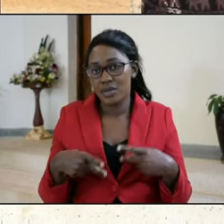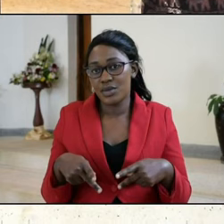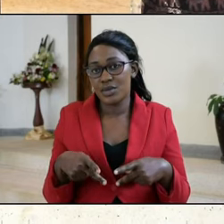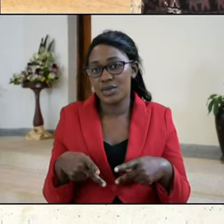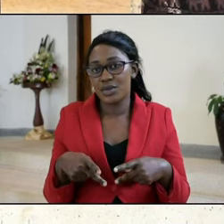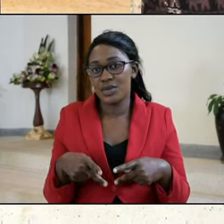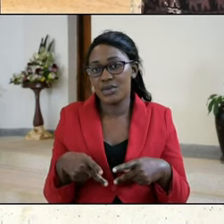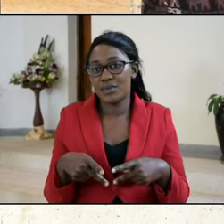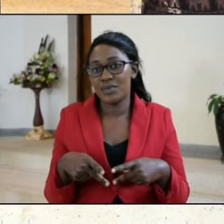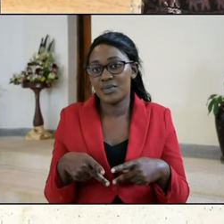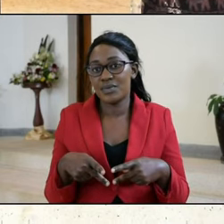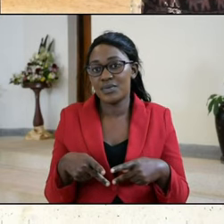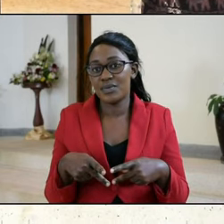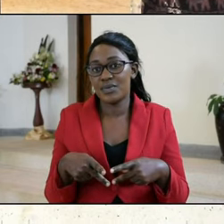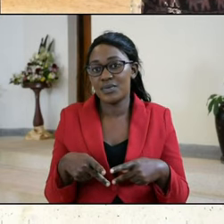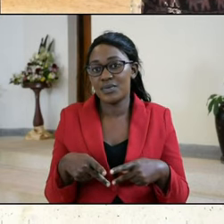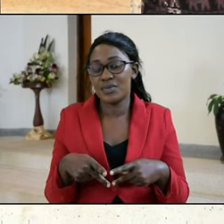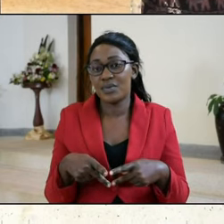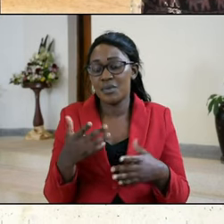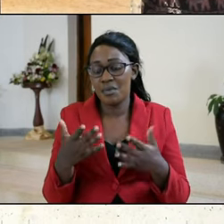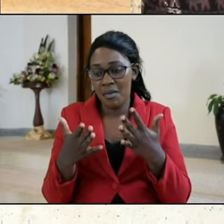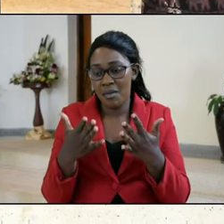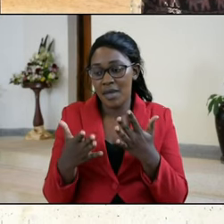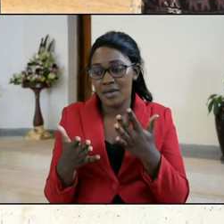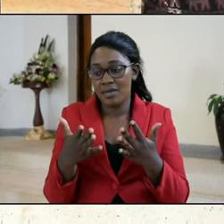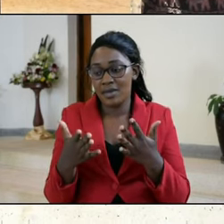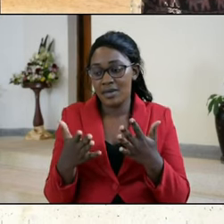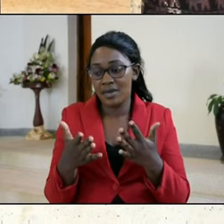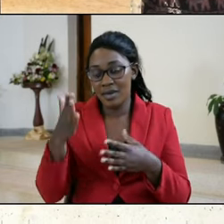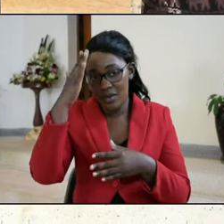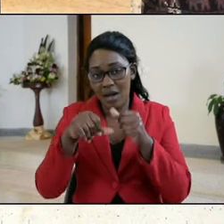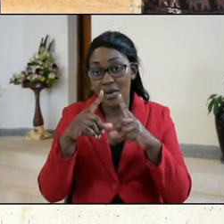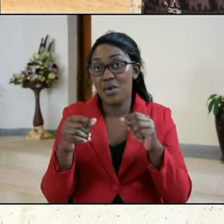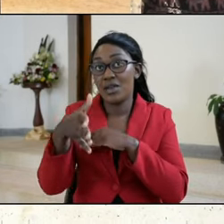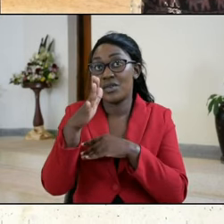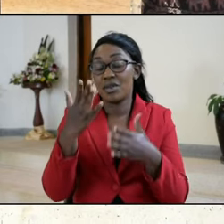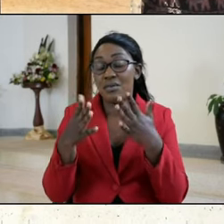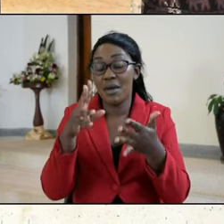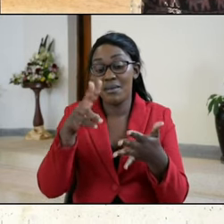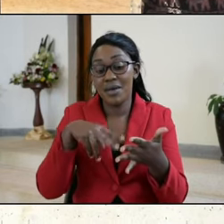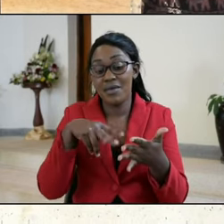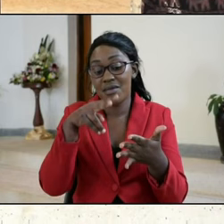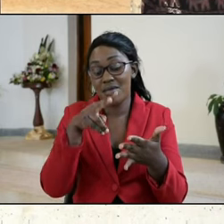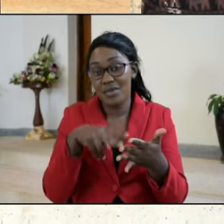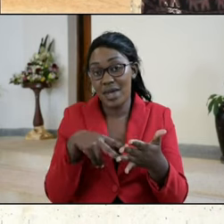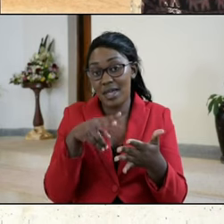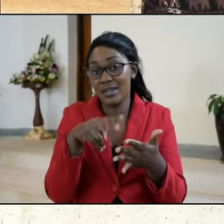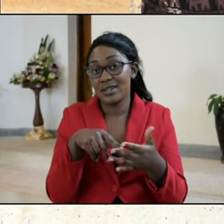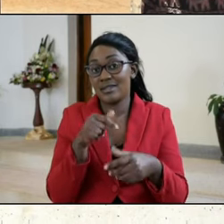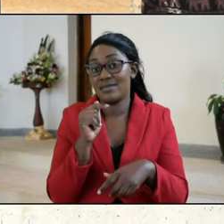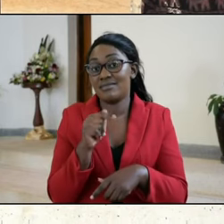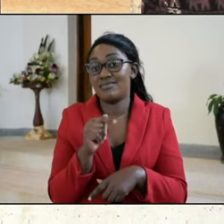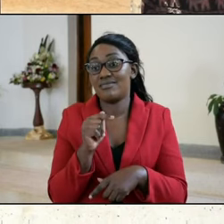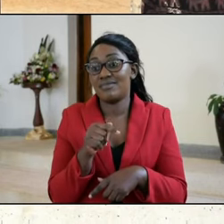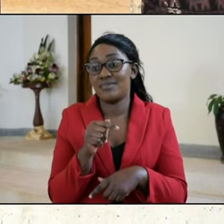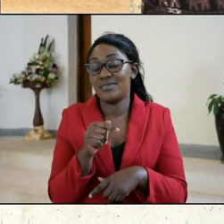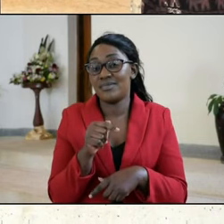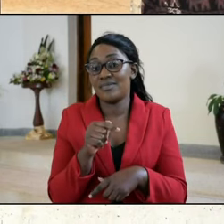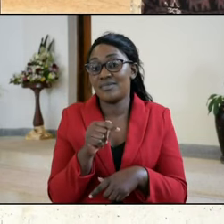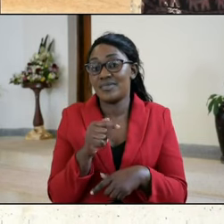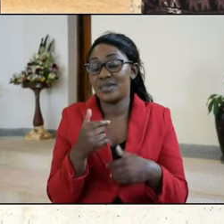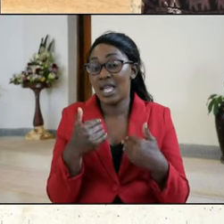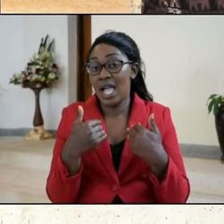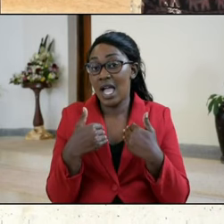considering the Word of God and has read up on what different Bible scholars have to